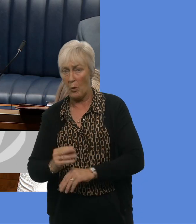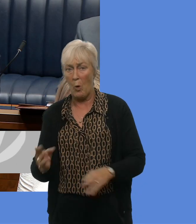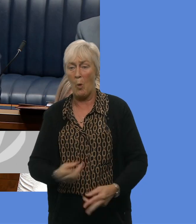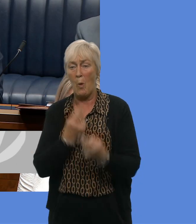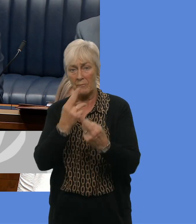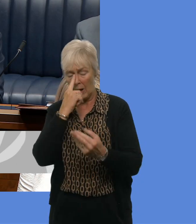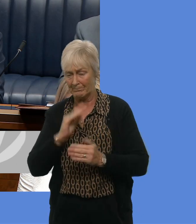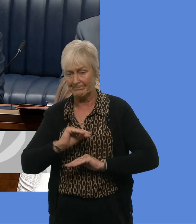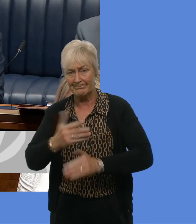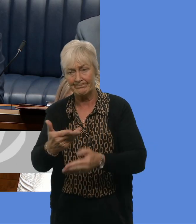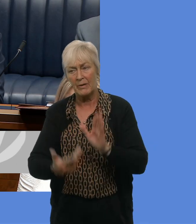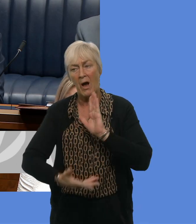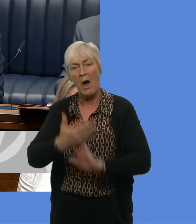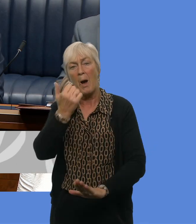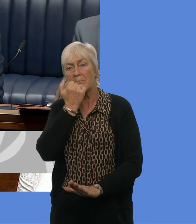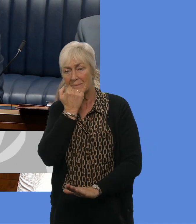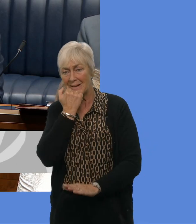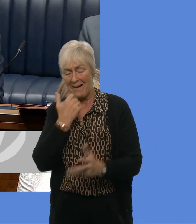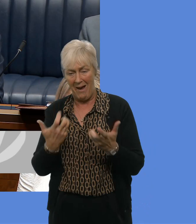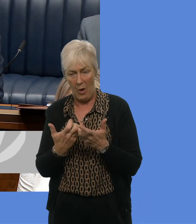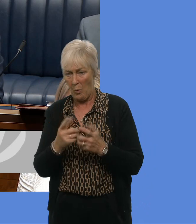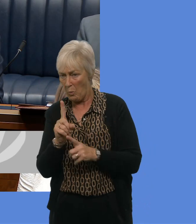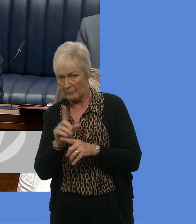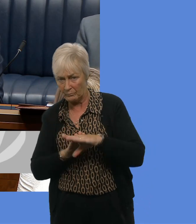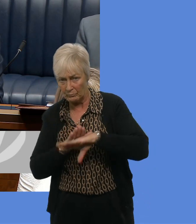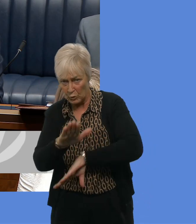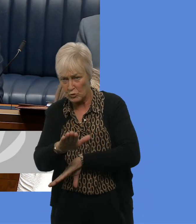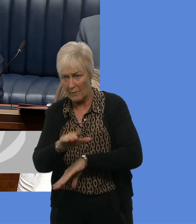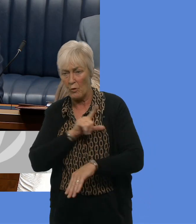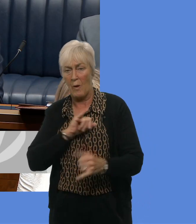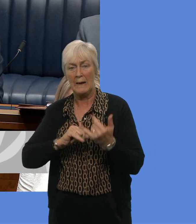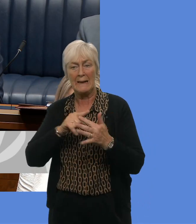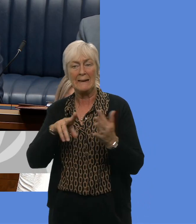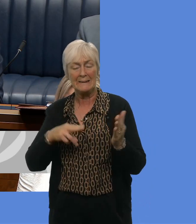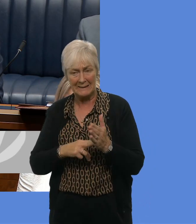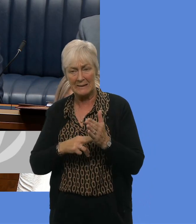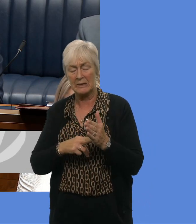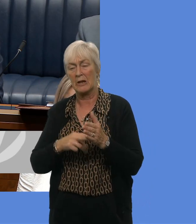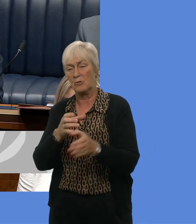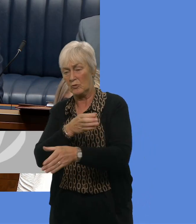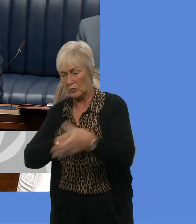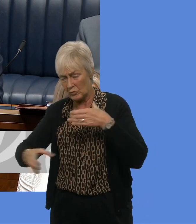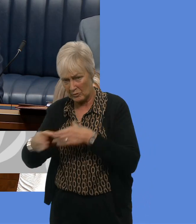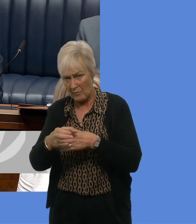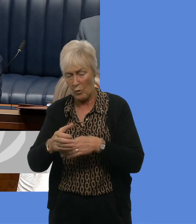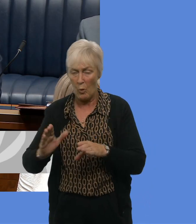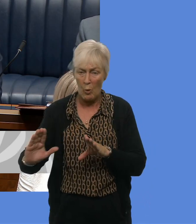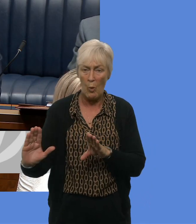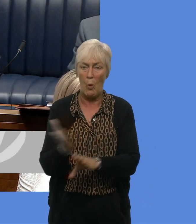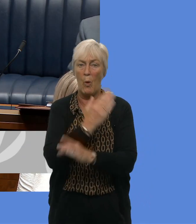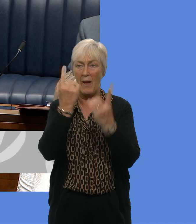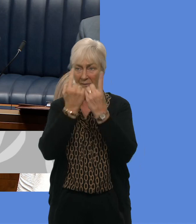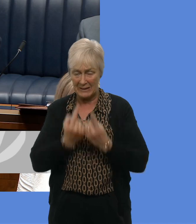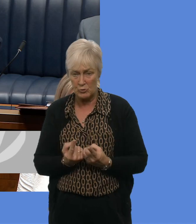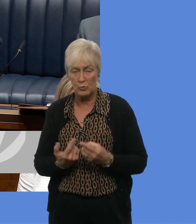the House around how we will take forward special educational needs transformation across all of the issues,